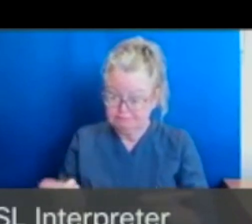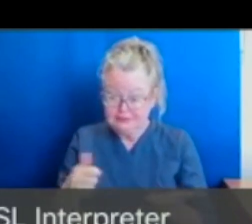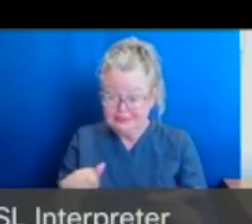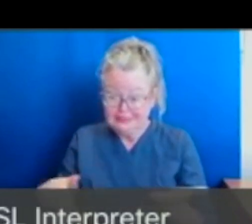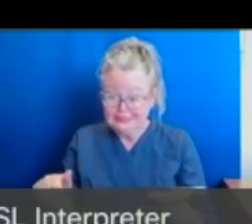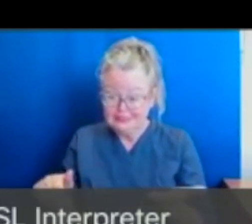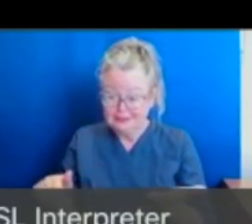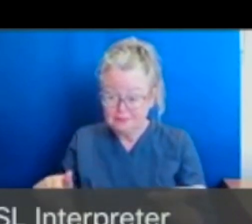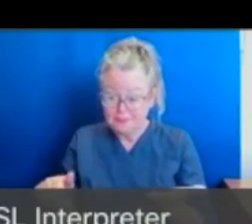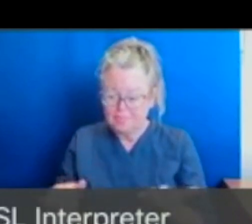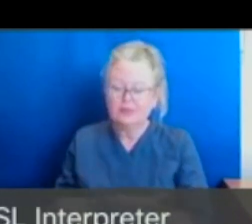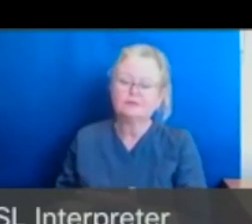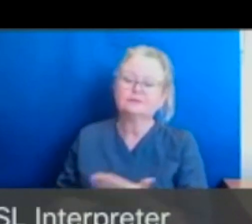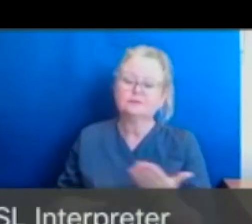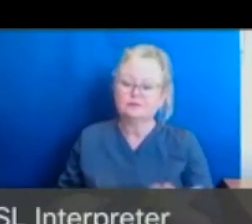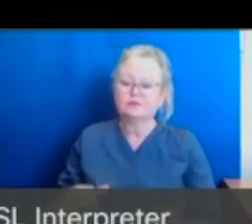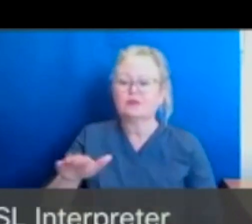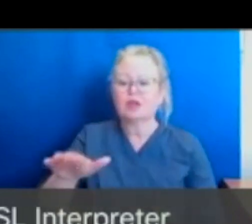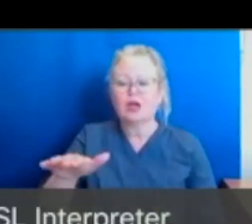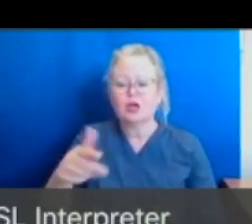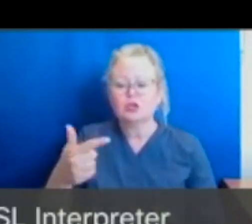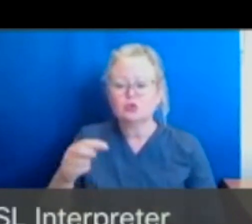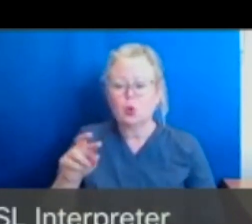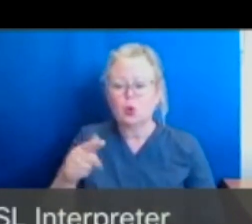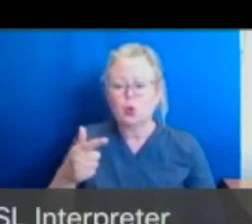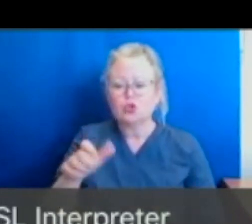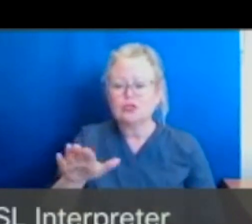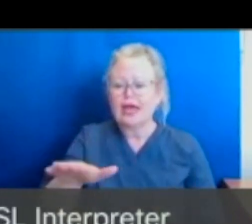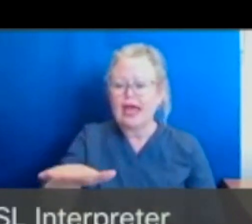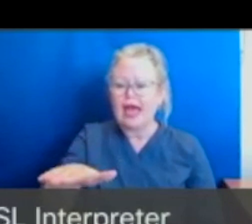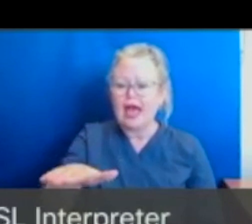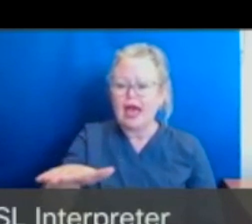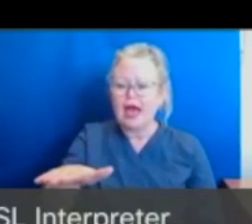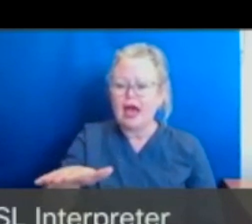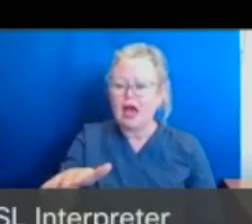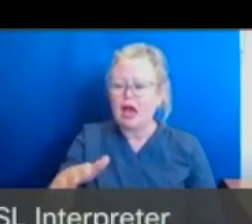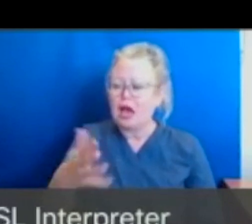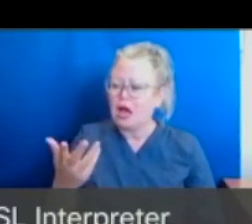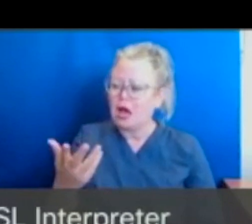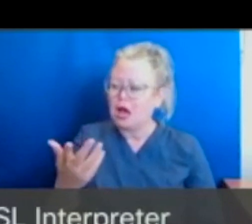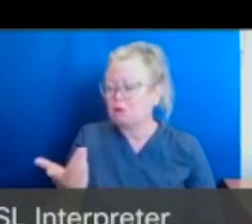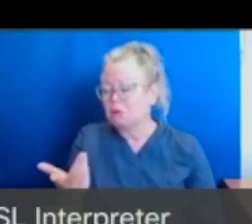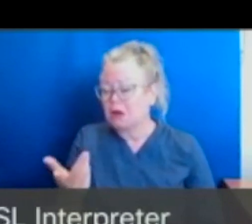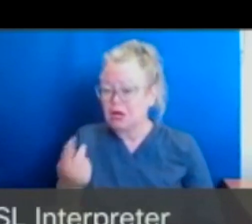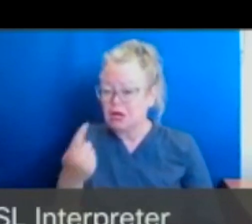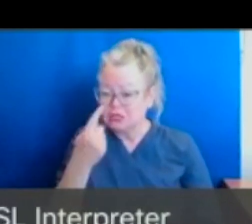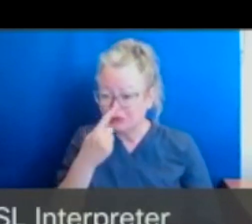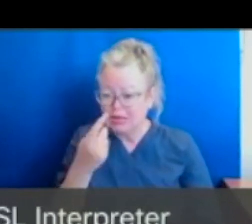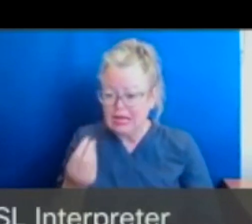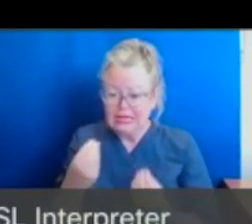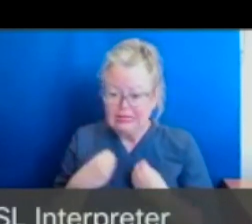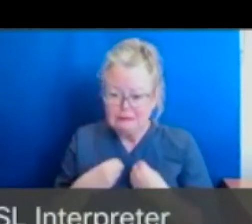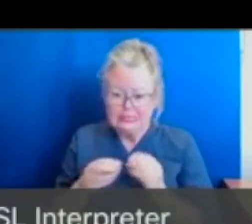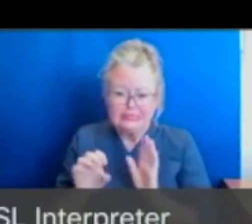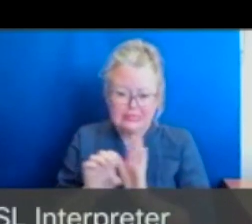Could you give also, James, any examples of state